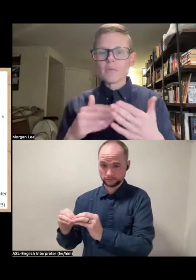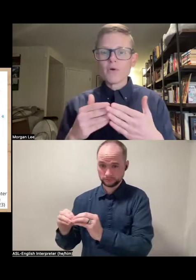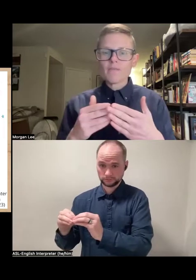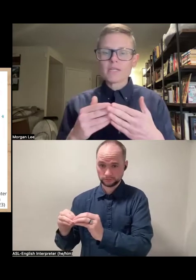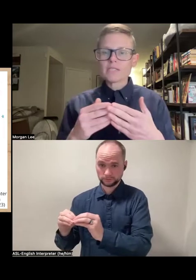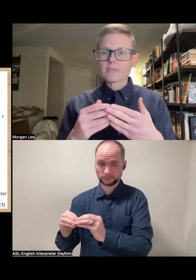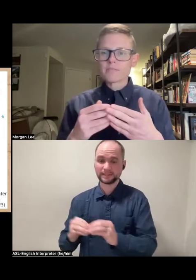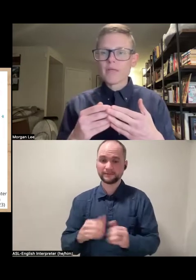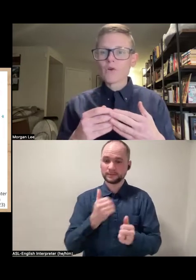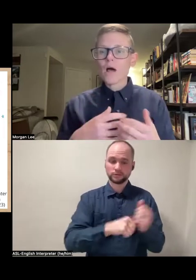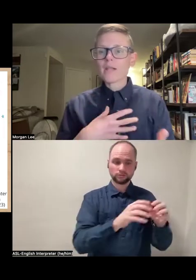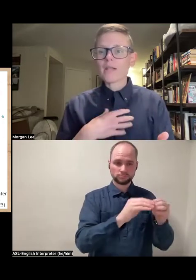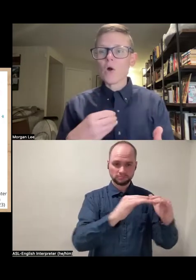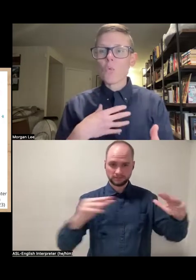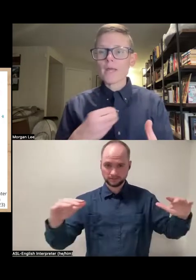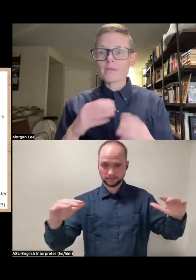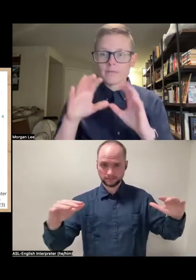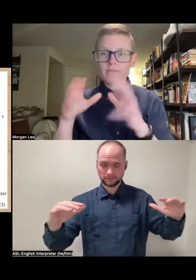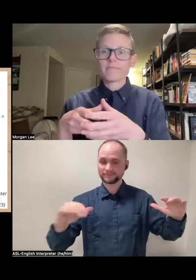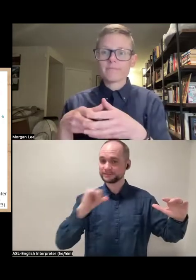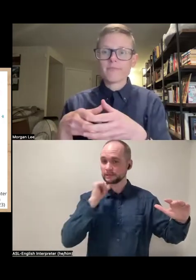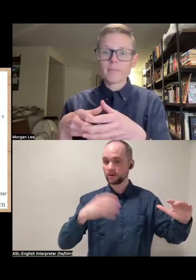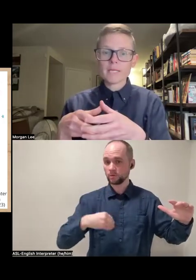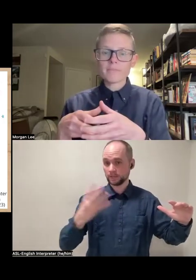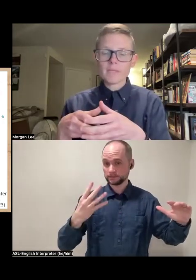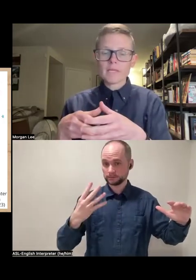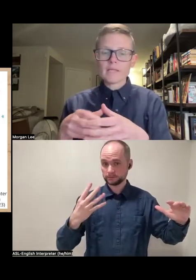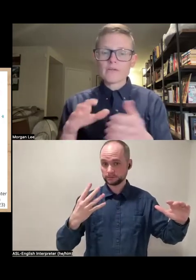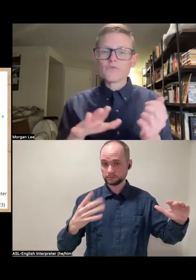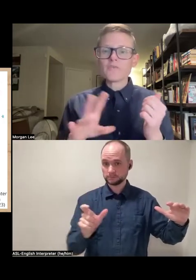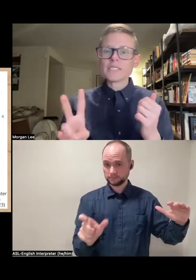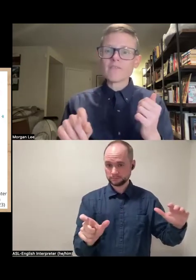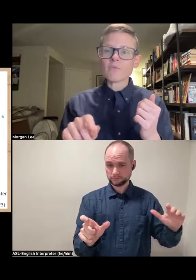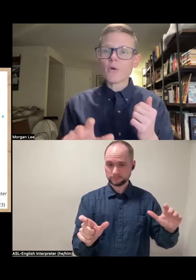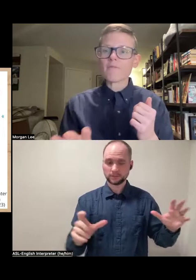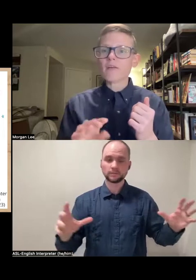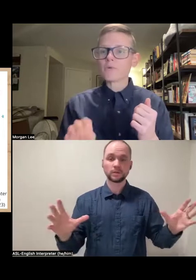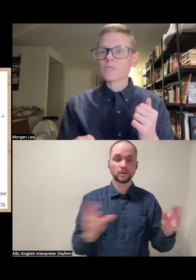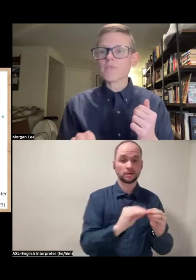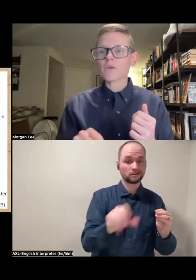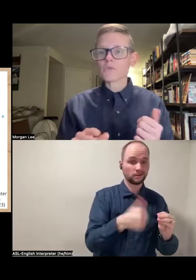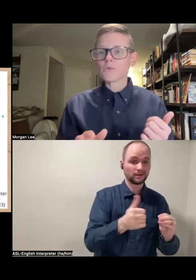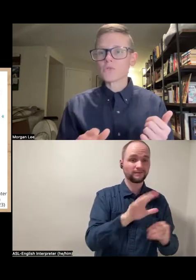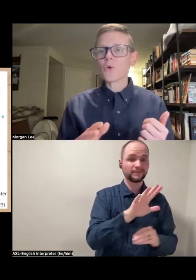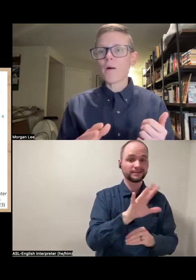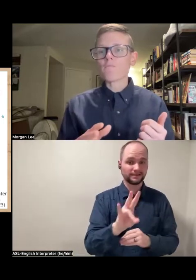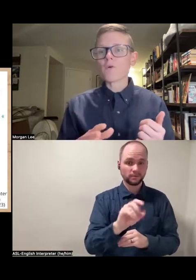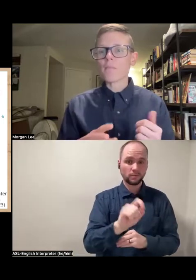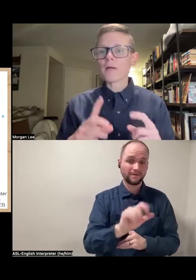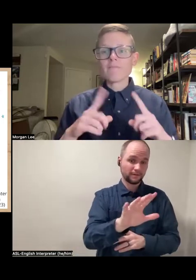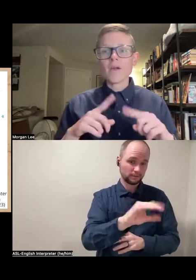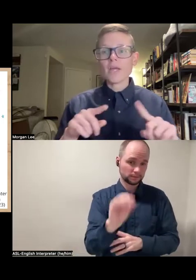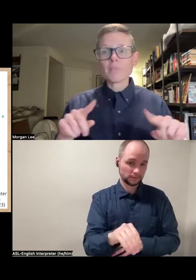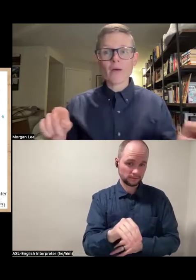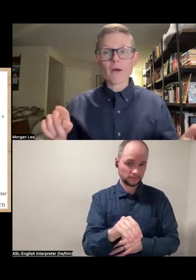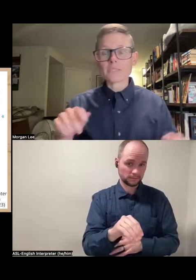all of the demographics that are not in a white family. There's 57.5% of our students who come